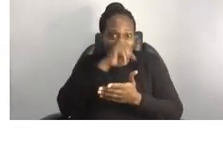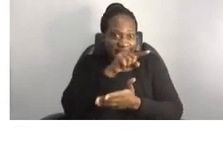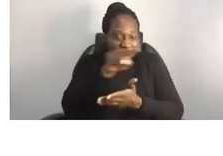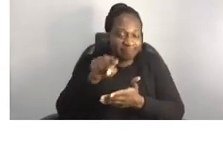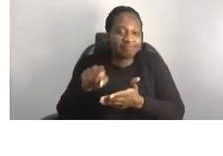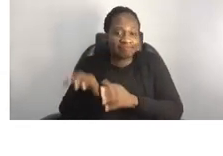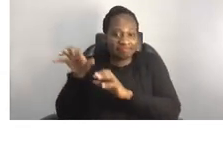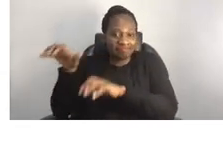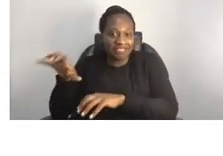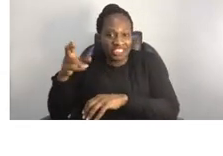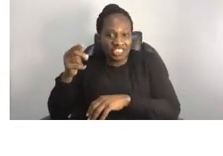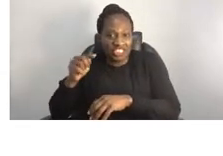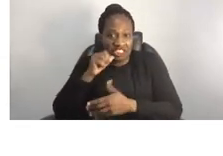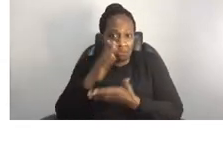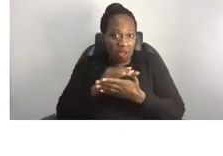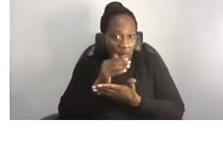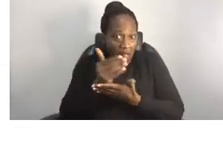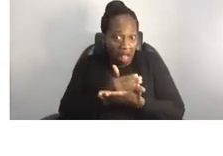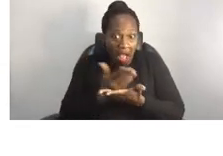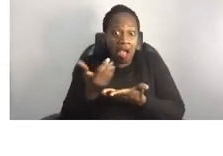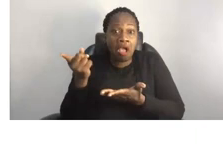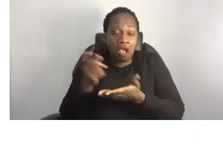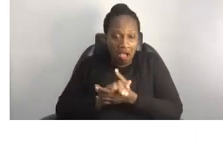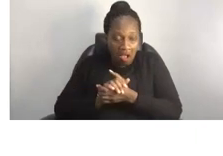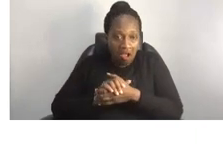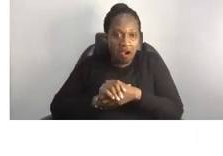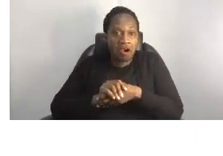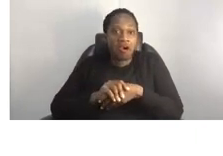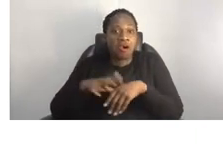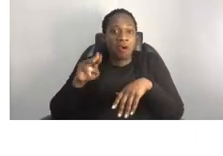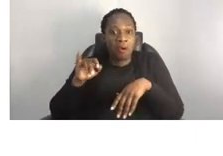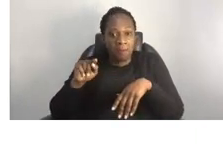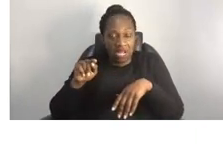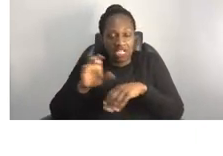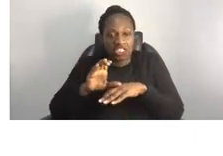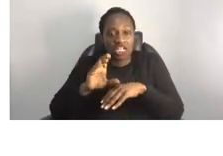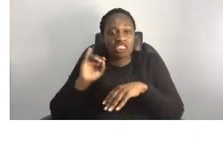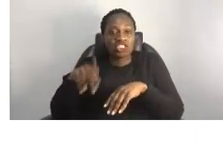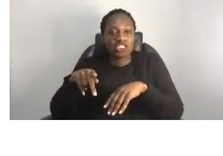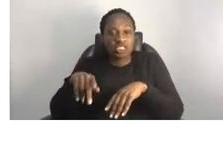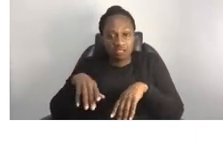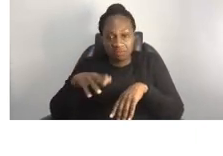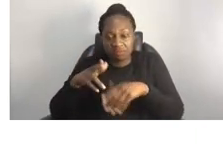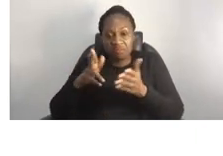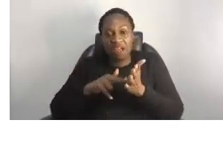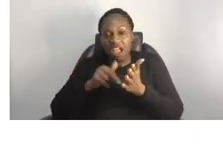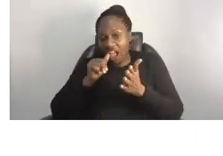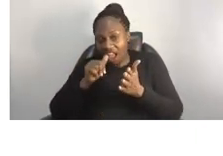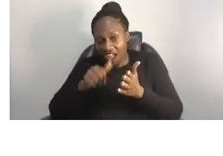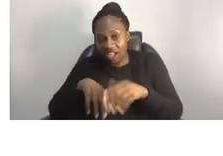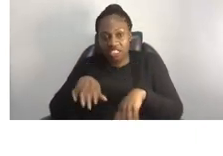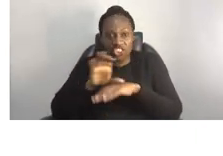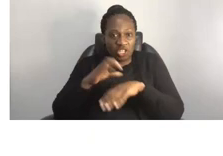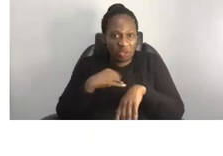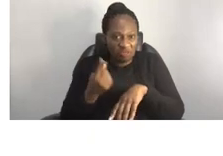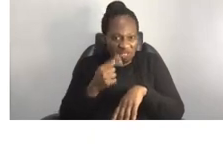Oh, we've got some not on the list. Mint chocolate chip, butter pecan, chocolate, and we have